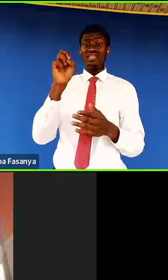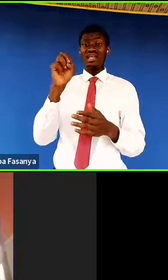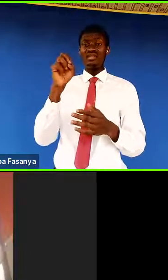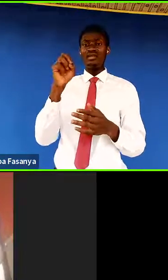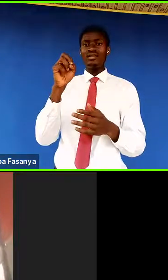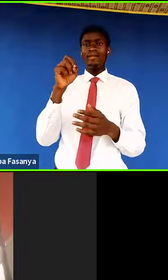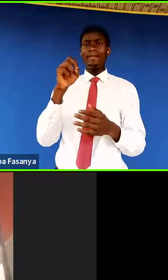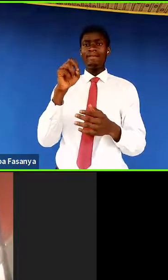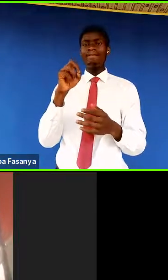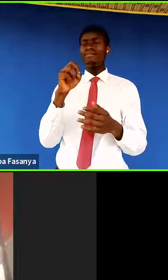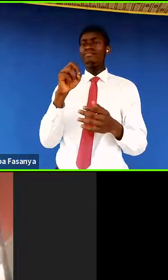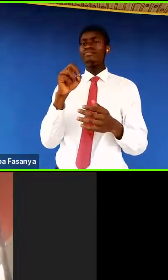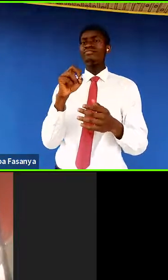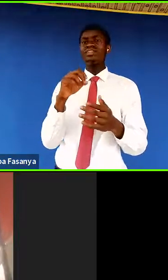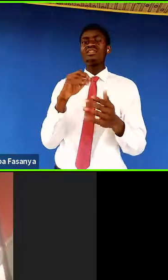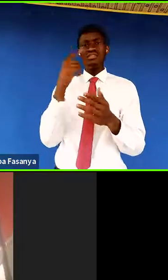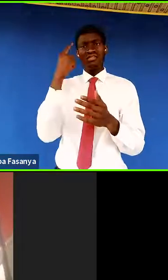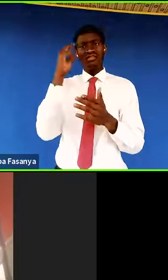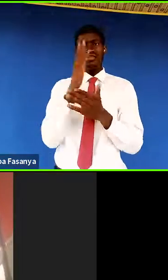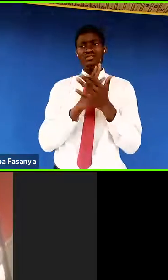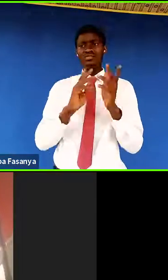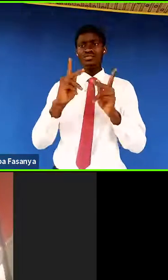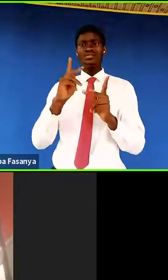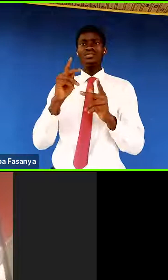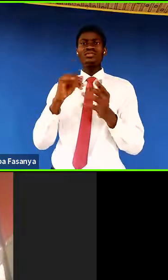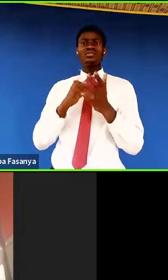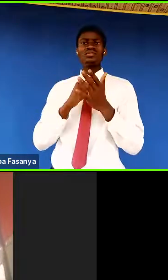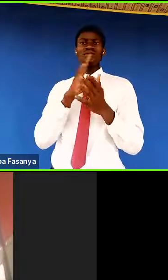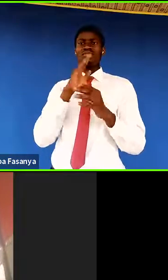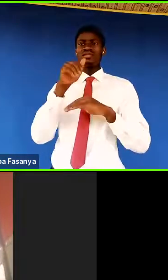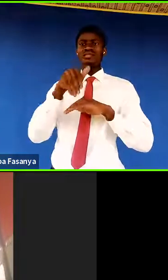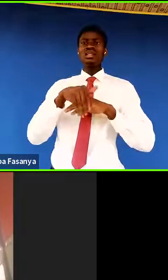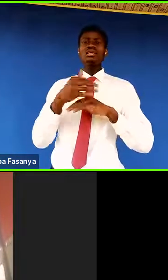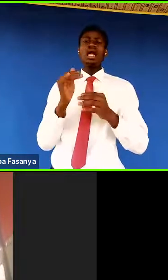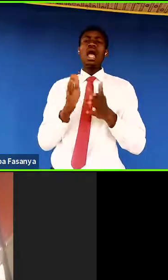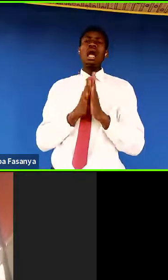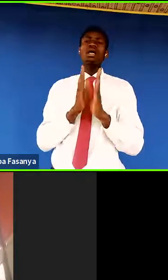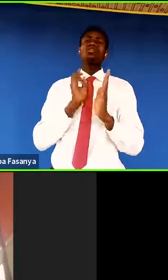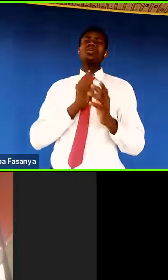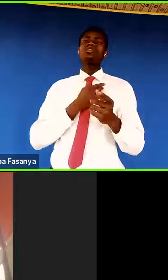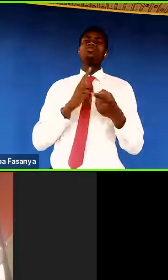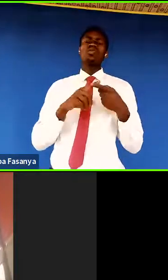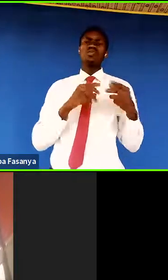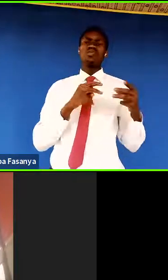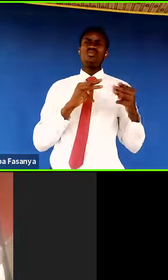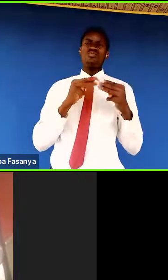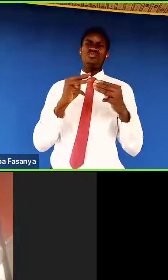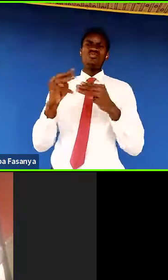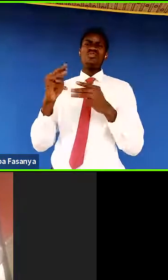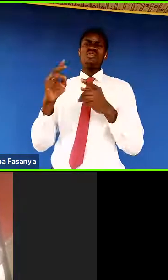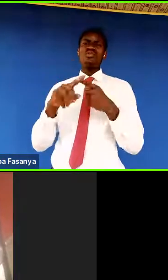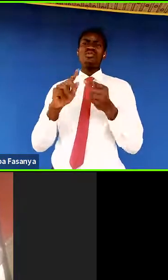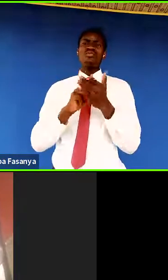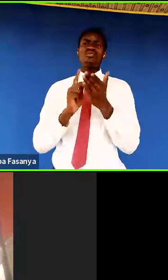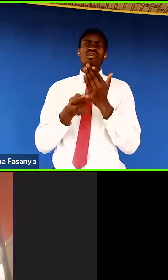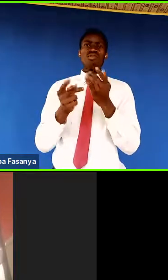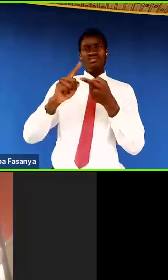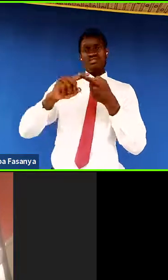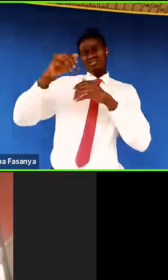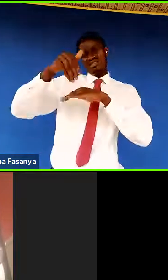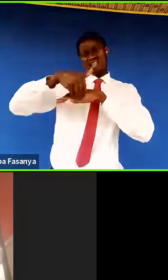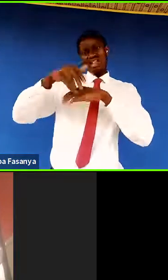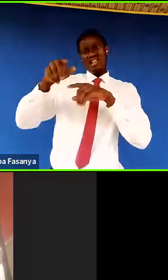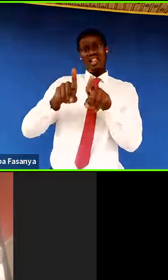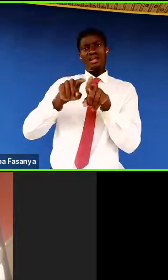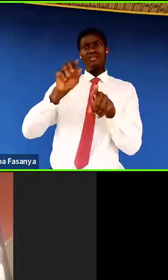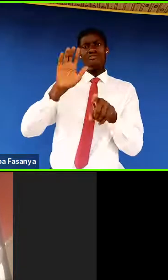night, and so they've asked us to move this to the evenings, like 5 p.m., so that they also can be a part of this. So next month we're